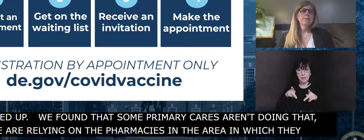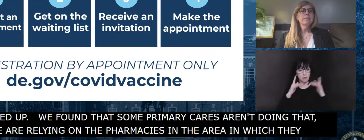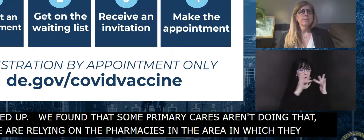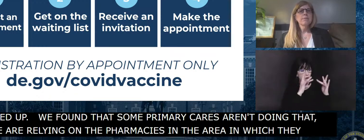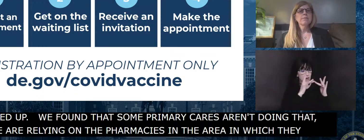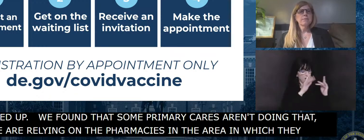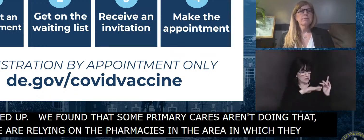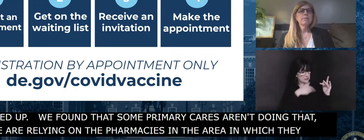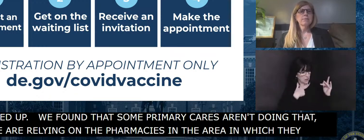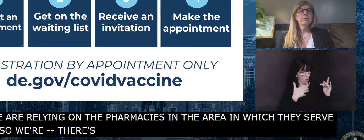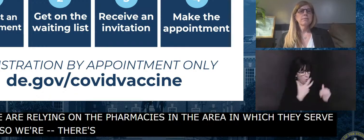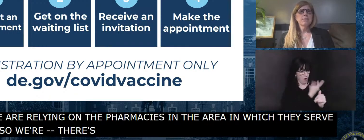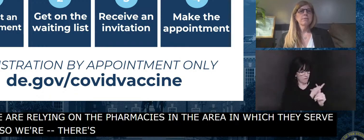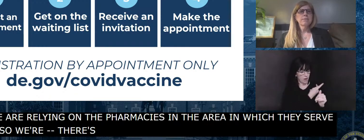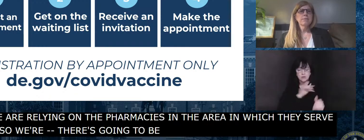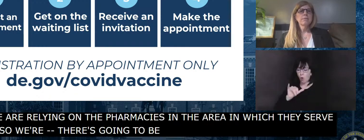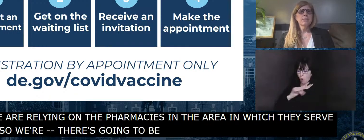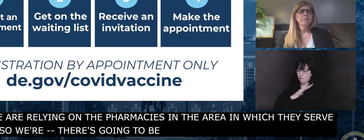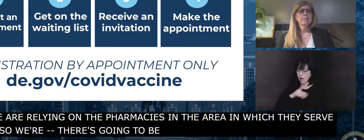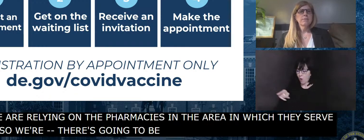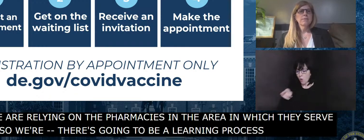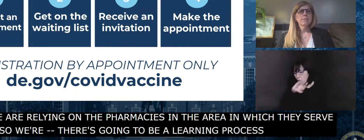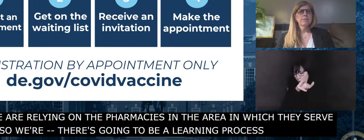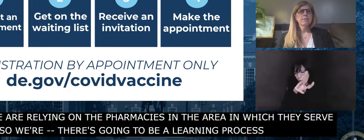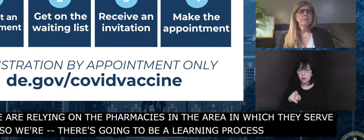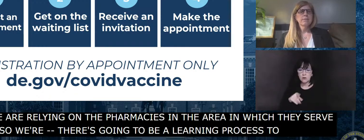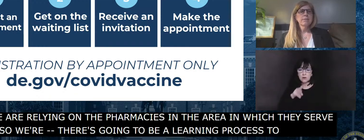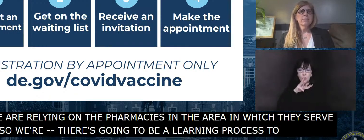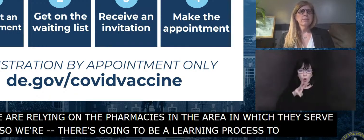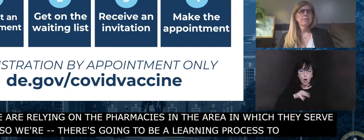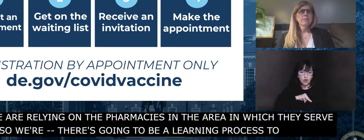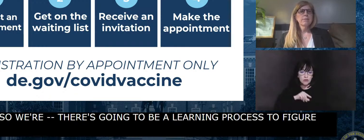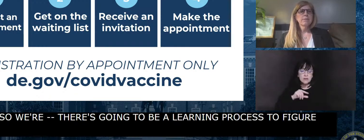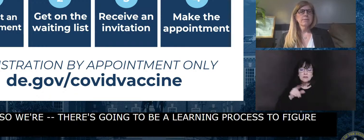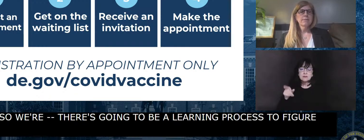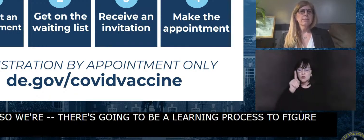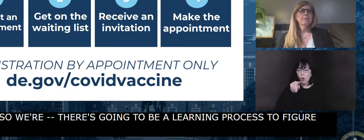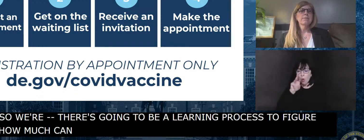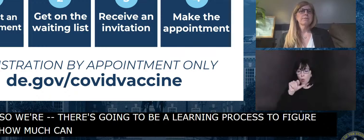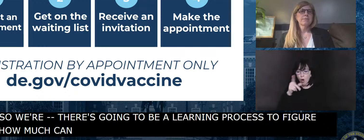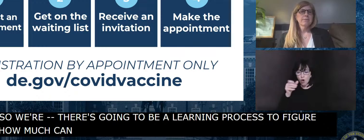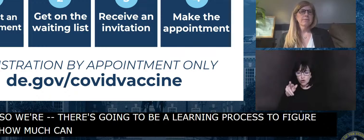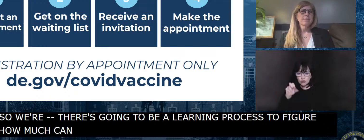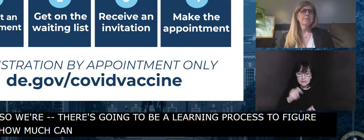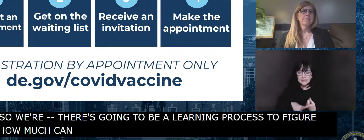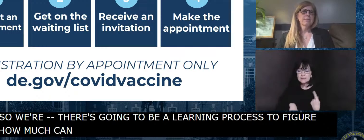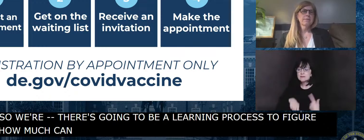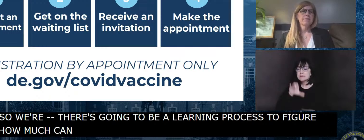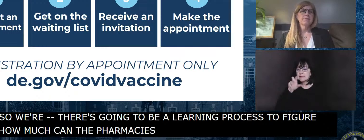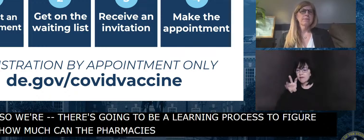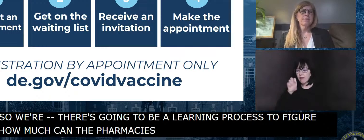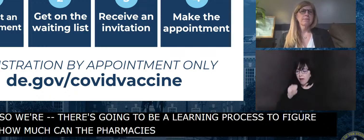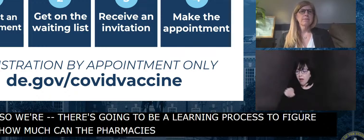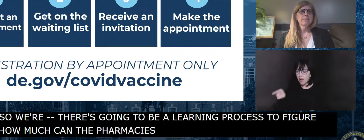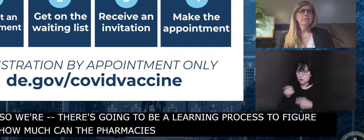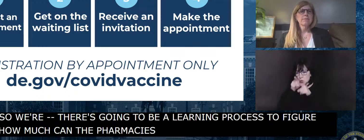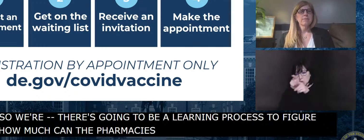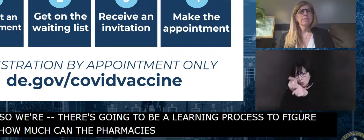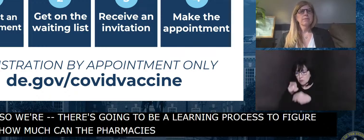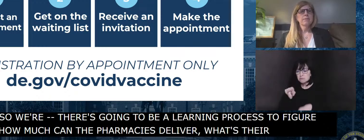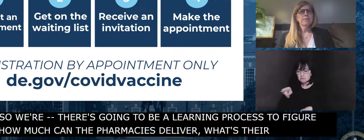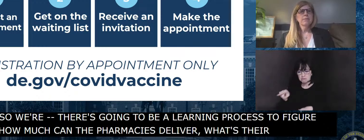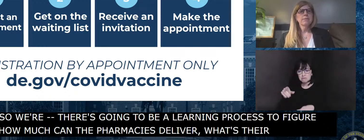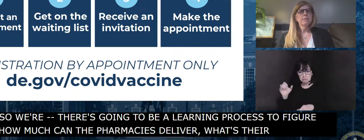learning process to figure out how much can the pharmacies deliver, what's their weekly throughput capacity gonna be, what's